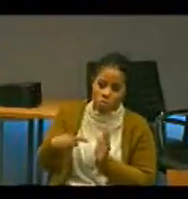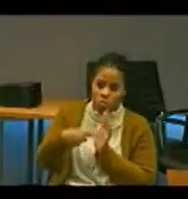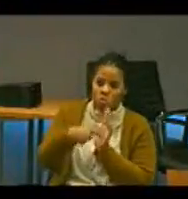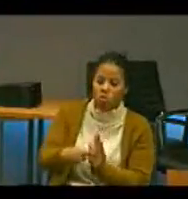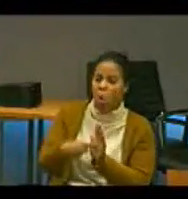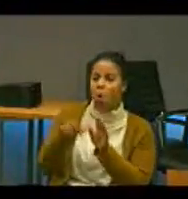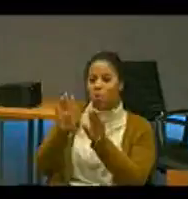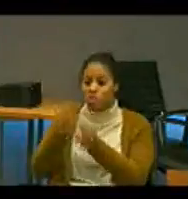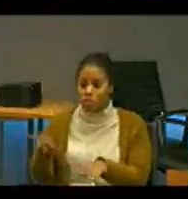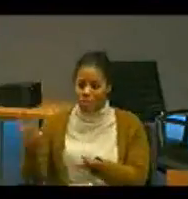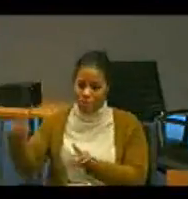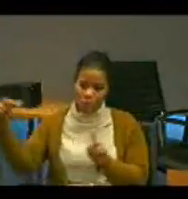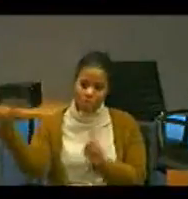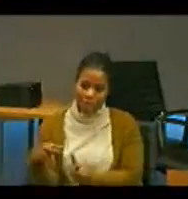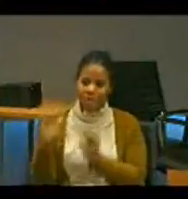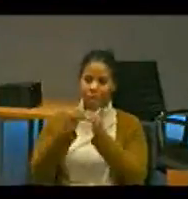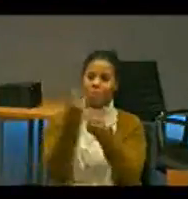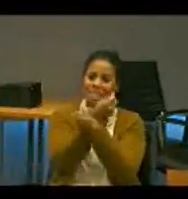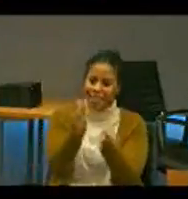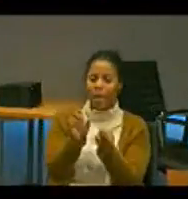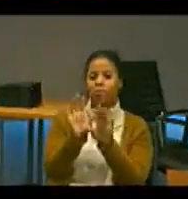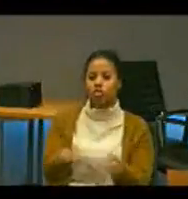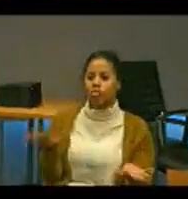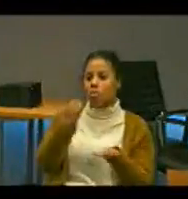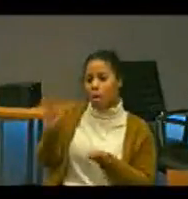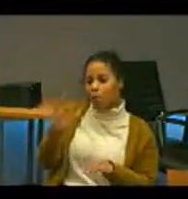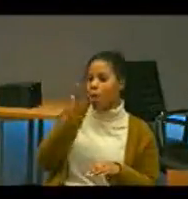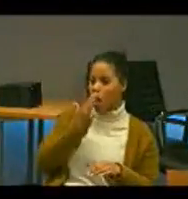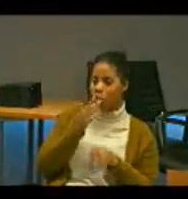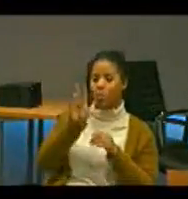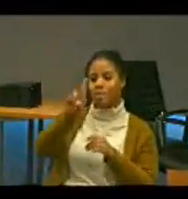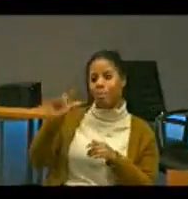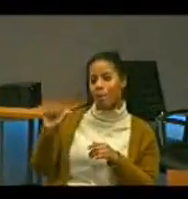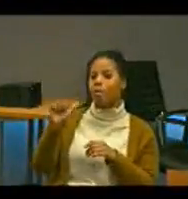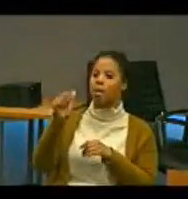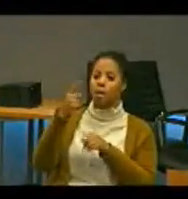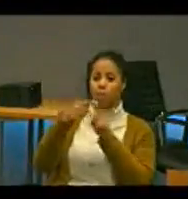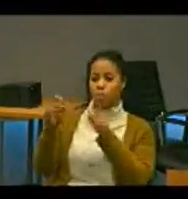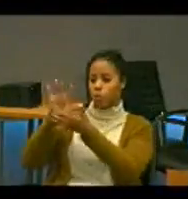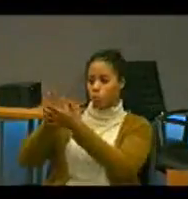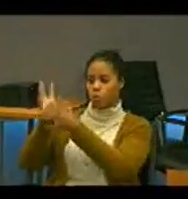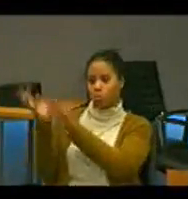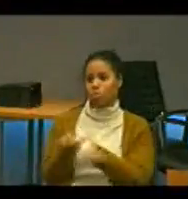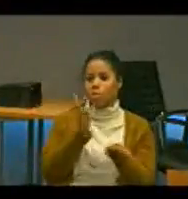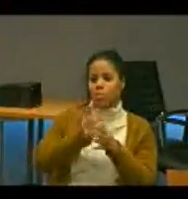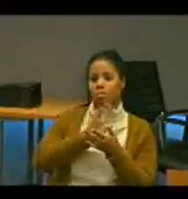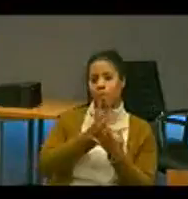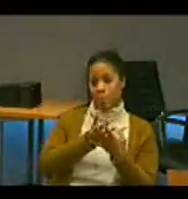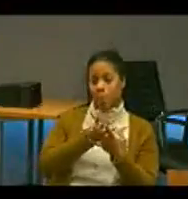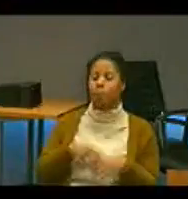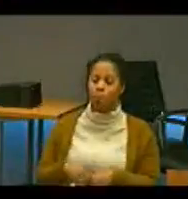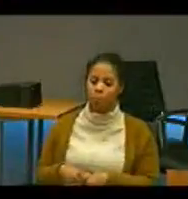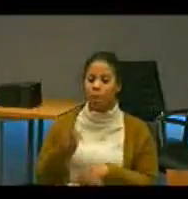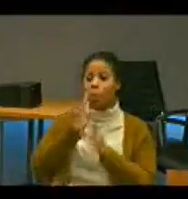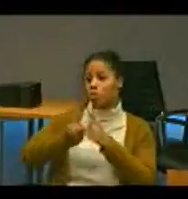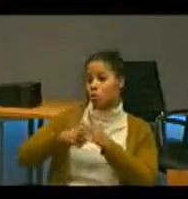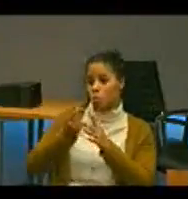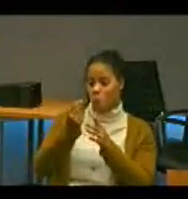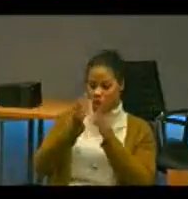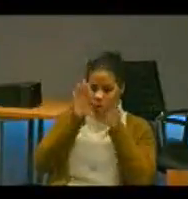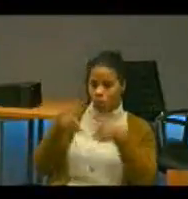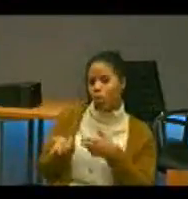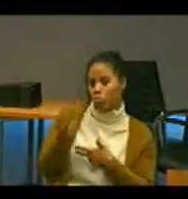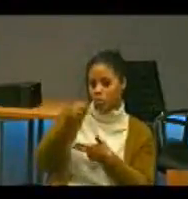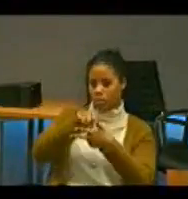on how to safeguard children of color with disabilities from the school to prison pipeline. And I'll start by drawing the Commission's attention to 3